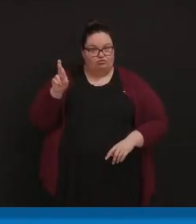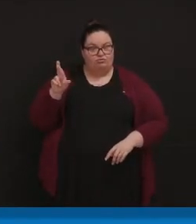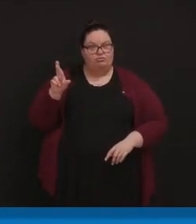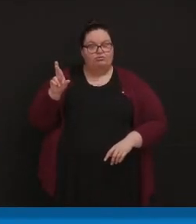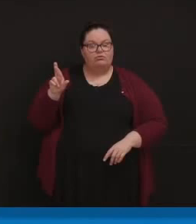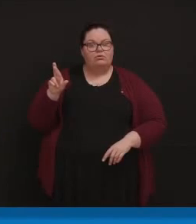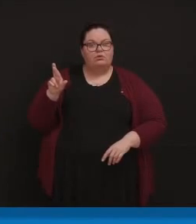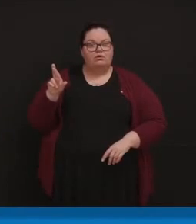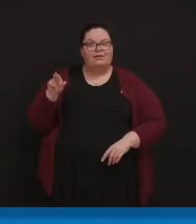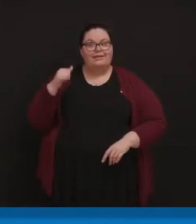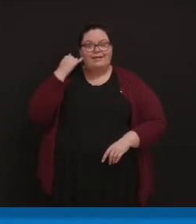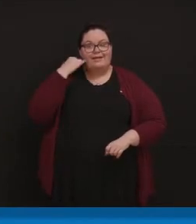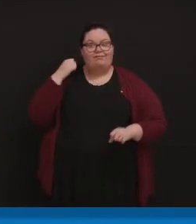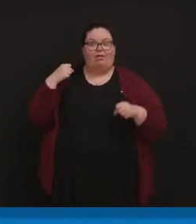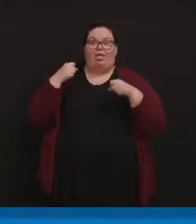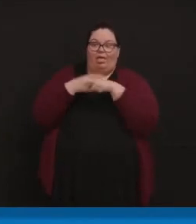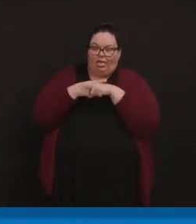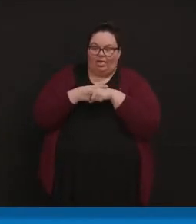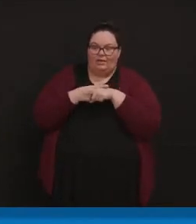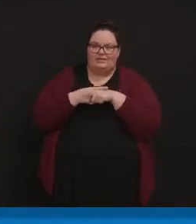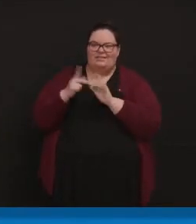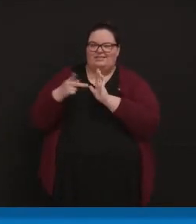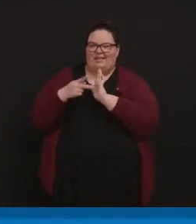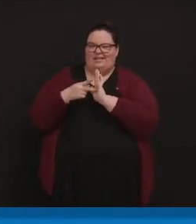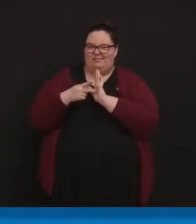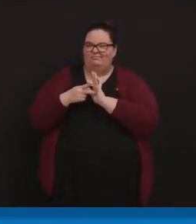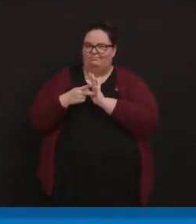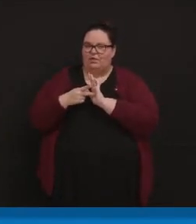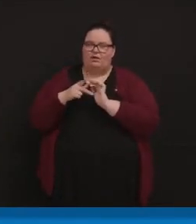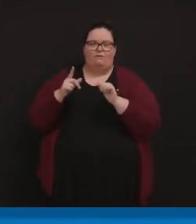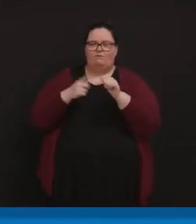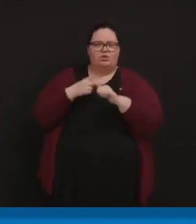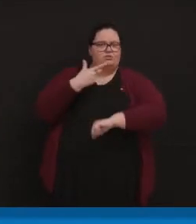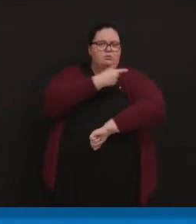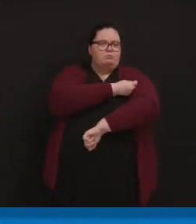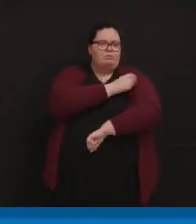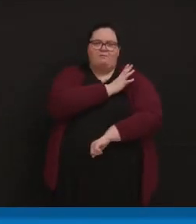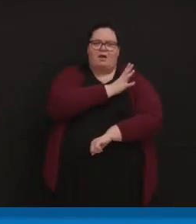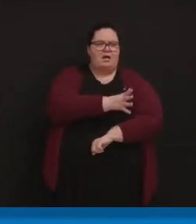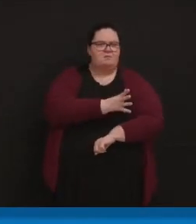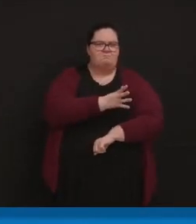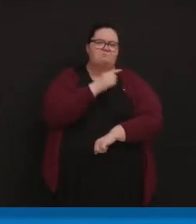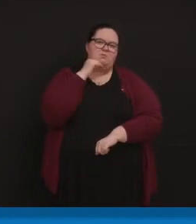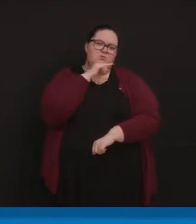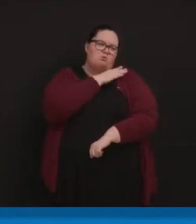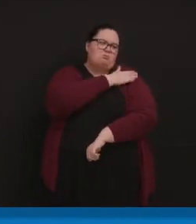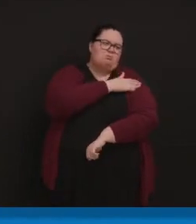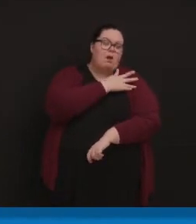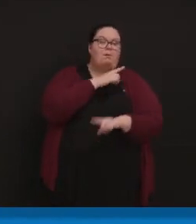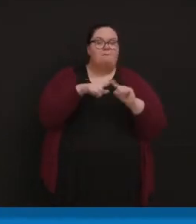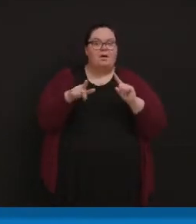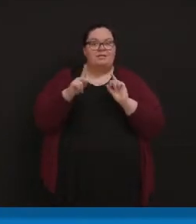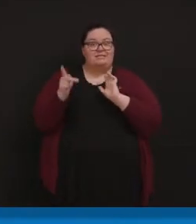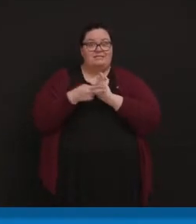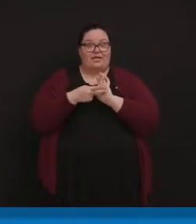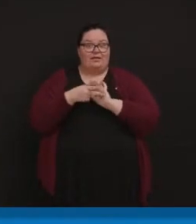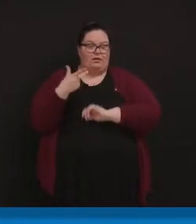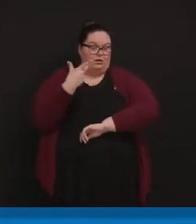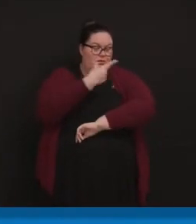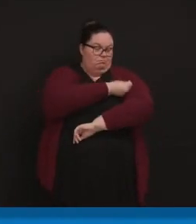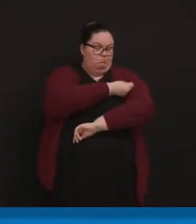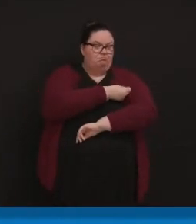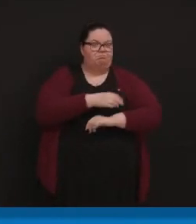reaction, usually it's to the second dose, the booster dose, as opposed to the first dose. So I think with the first doses, we just